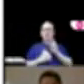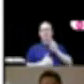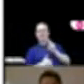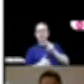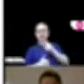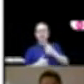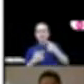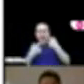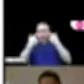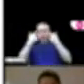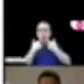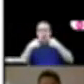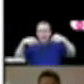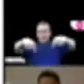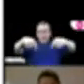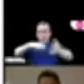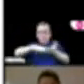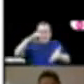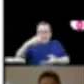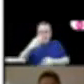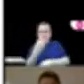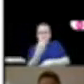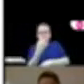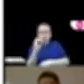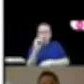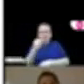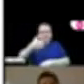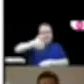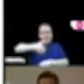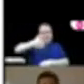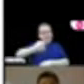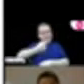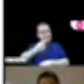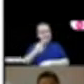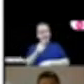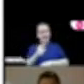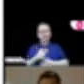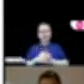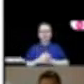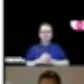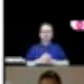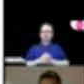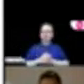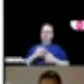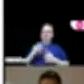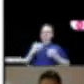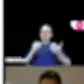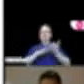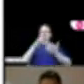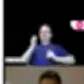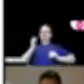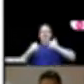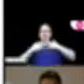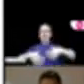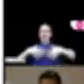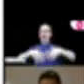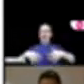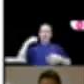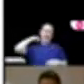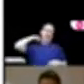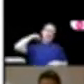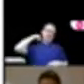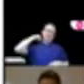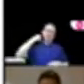in Manchester in 2016. So I had to go around Manchester Pride wearing that.